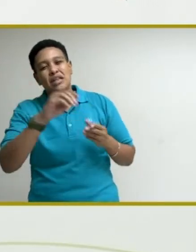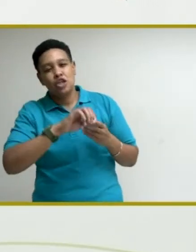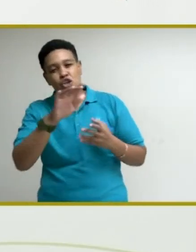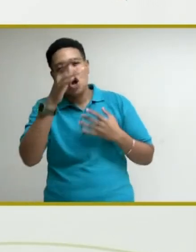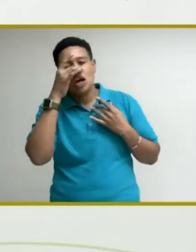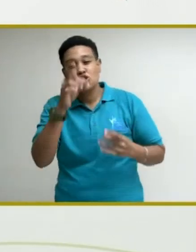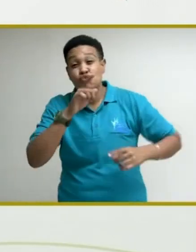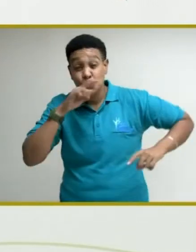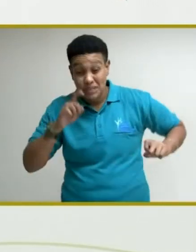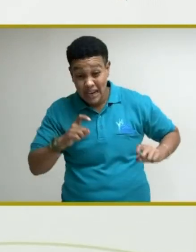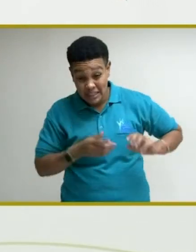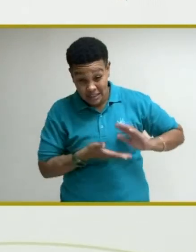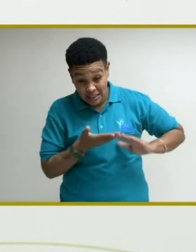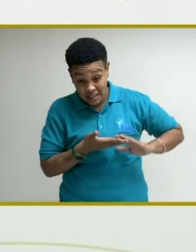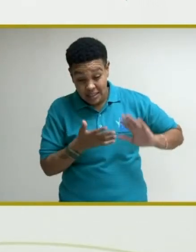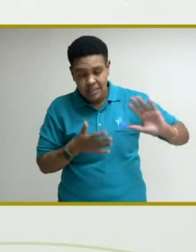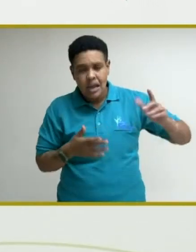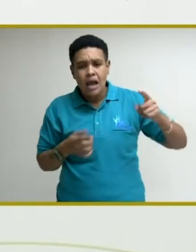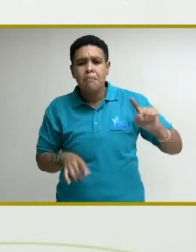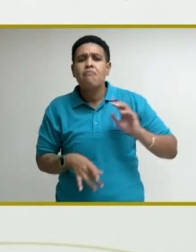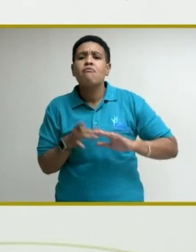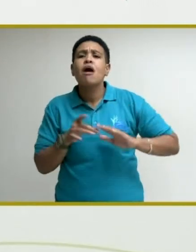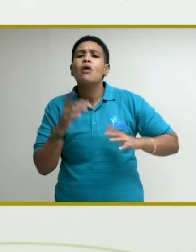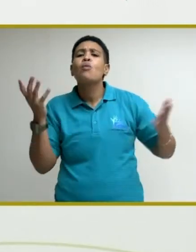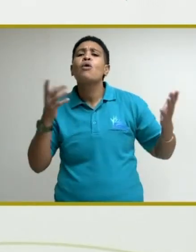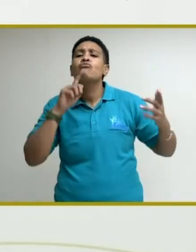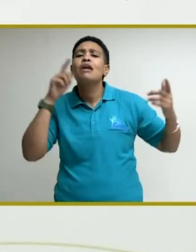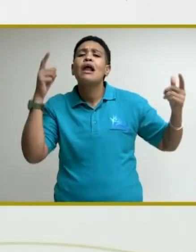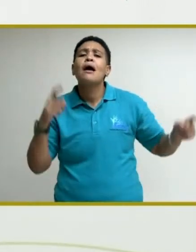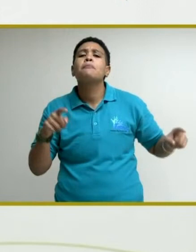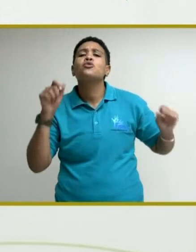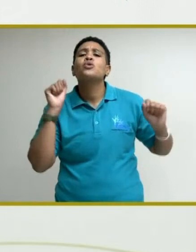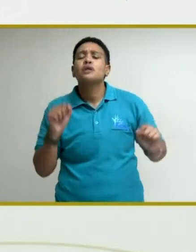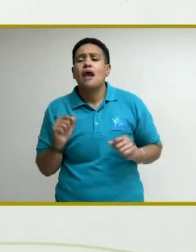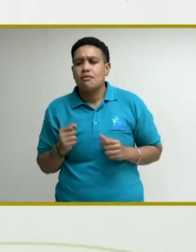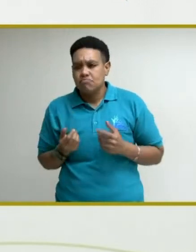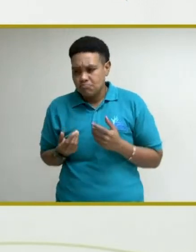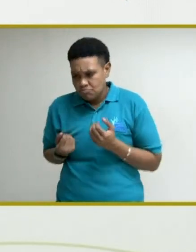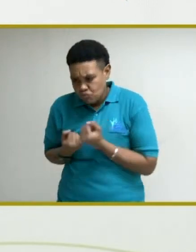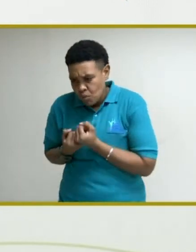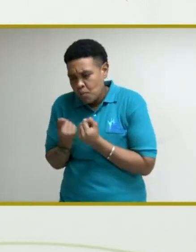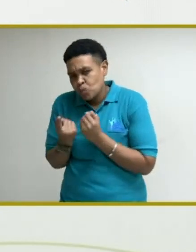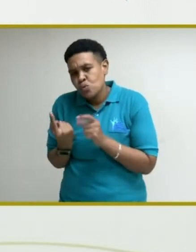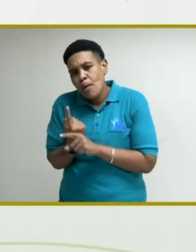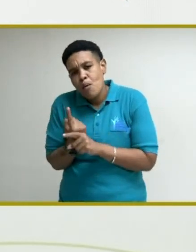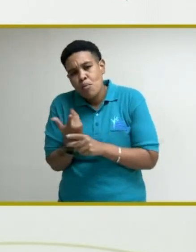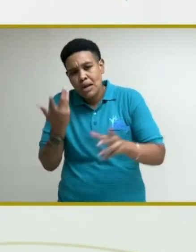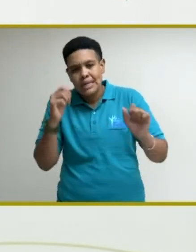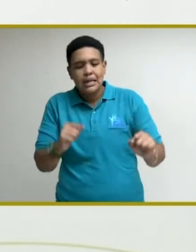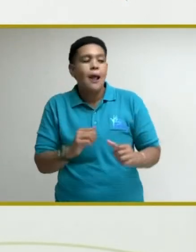to be tested and to find out what is happening so that it can be treated appropriately.